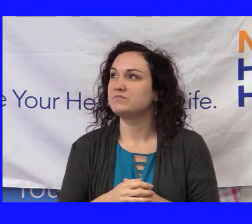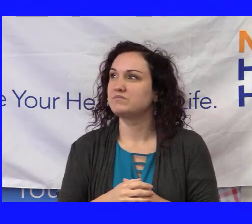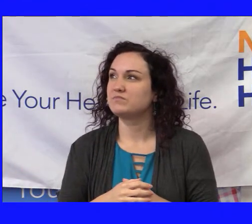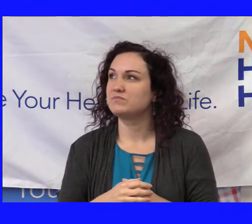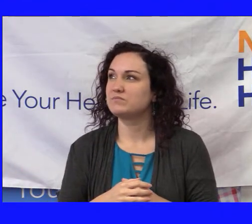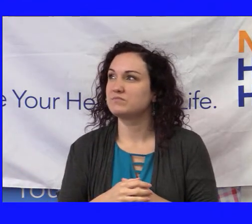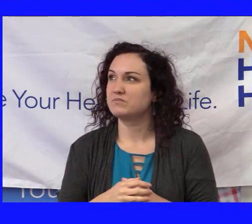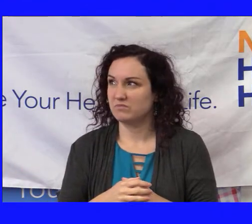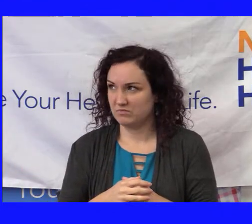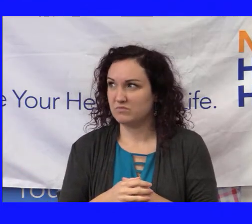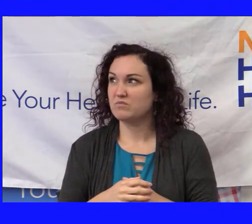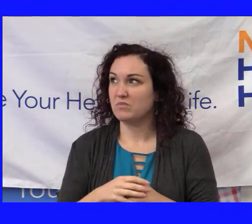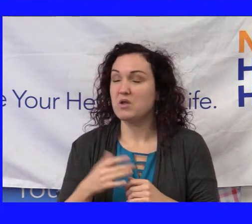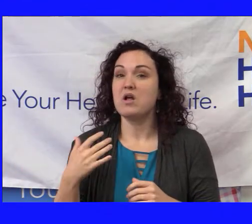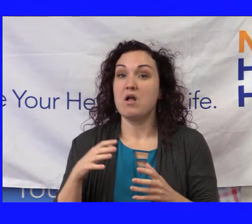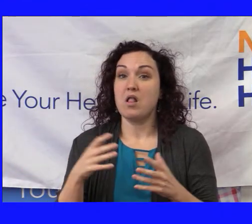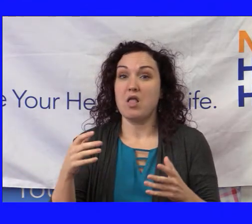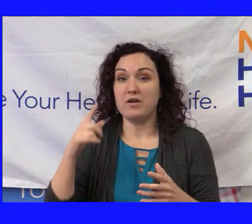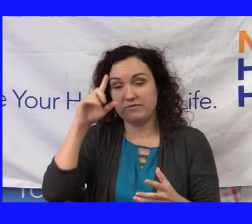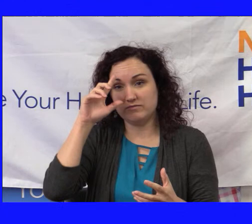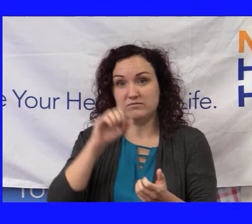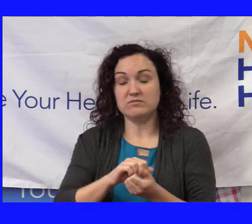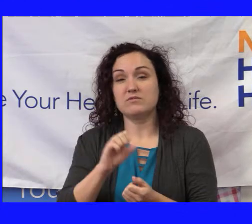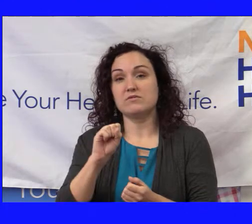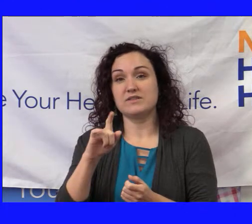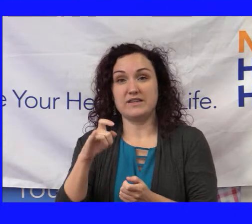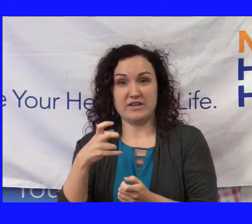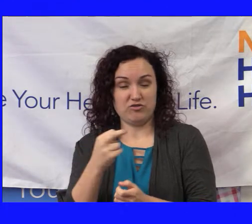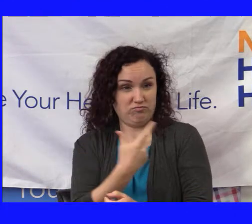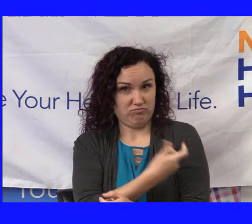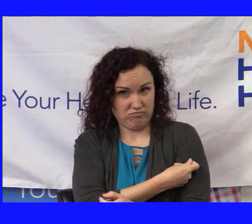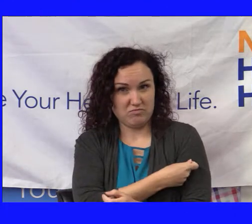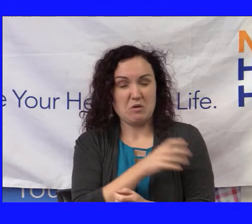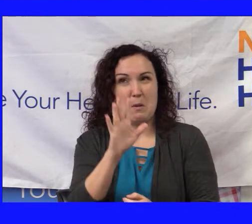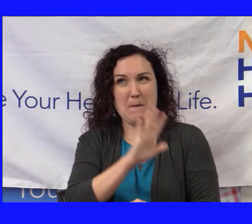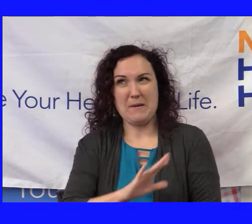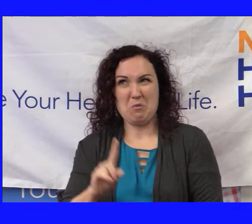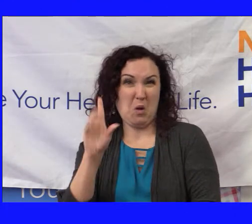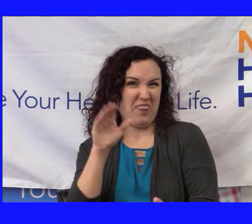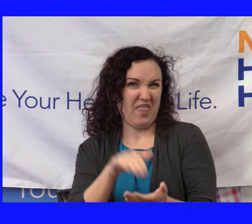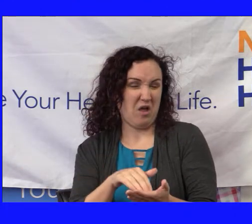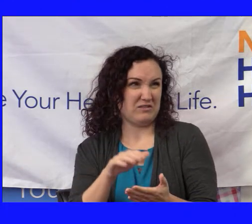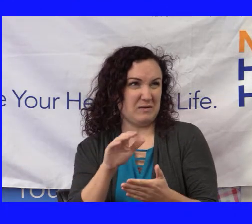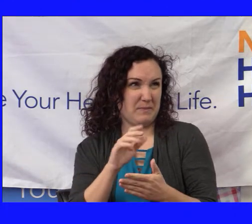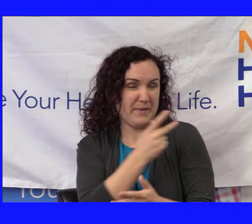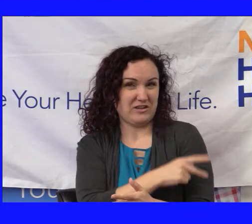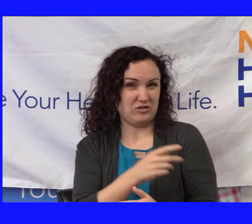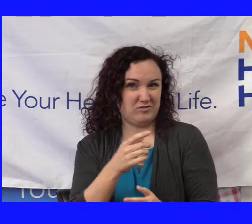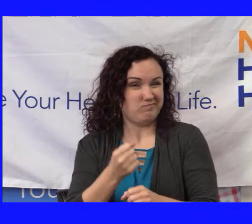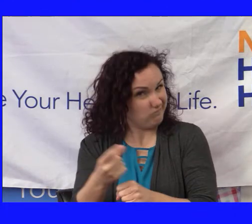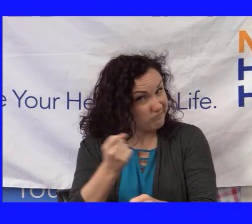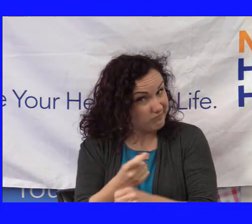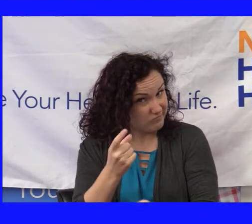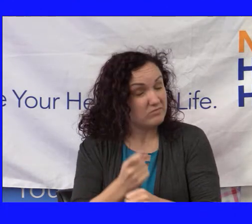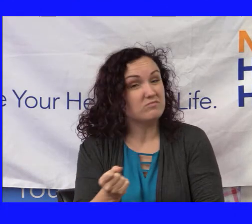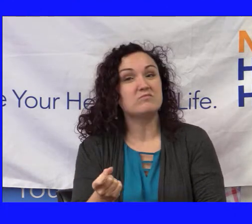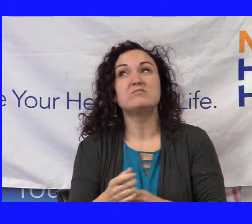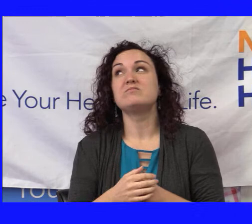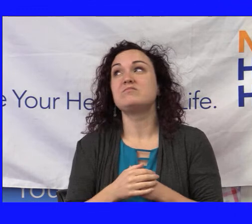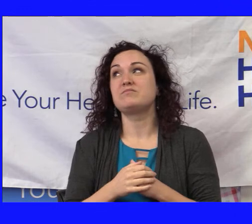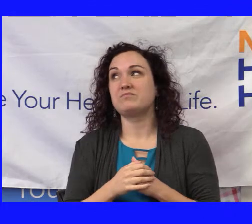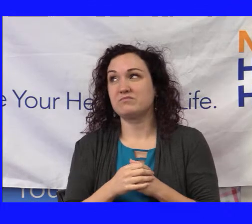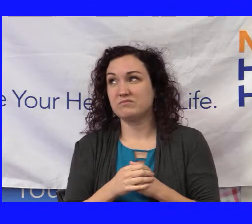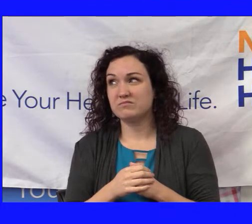sedations or general anesthetics in our clinic and admit approximately 1,000 patients per year. And we